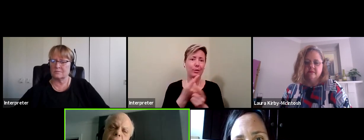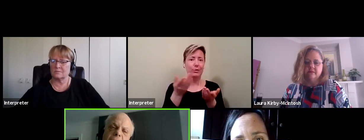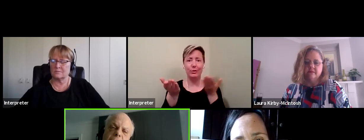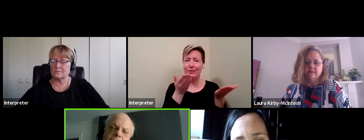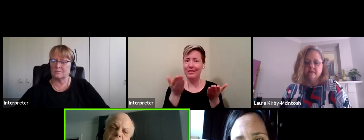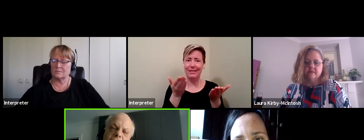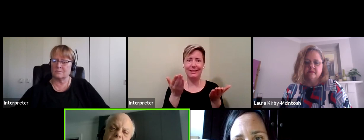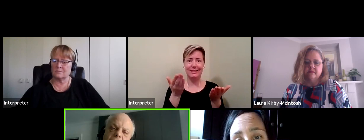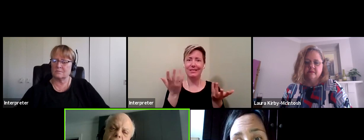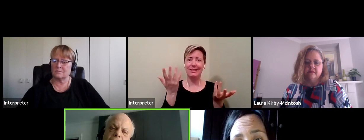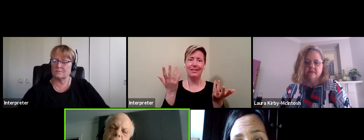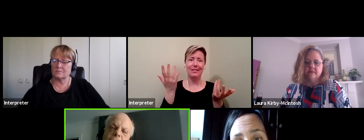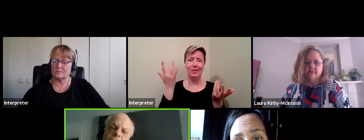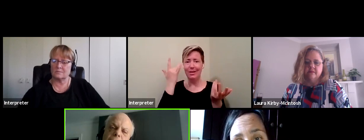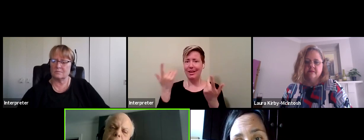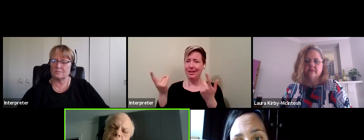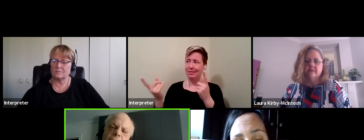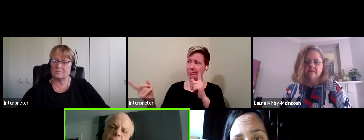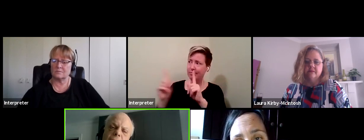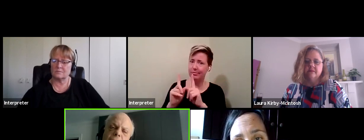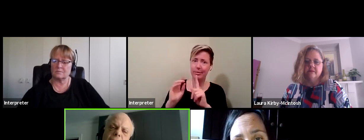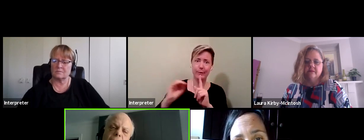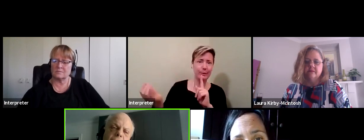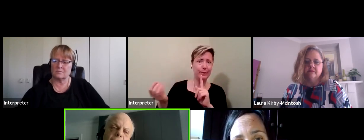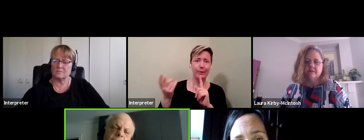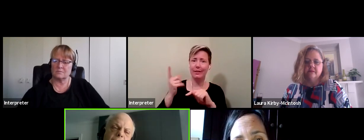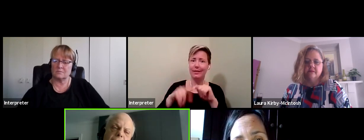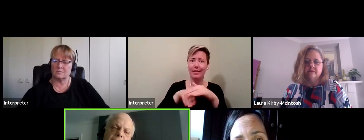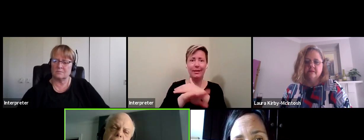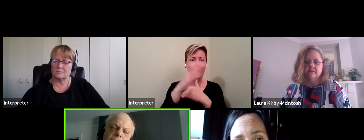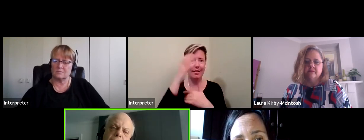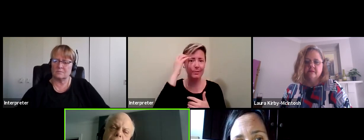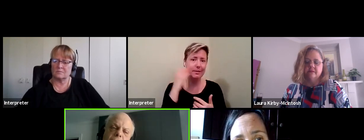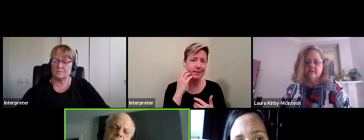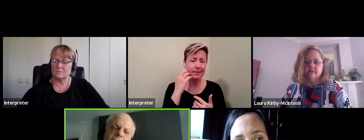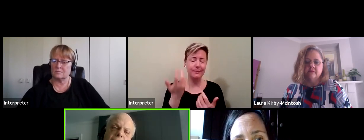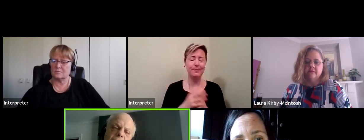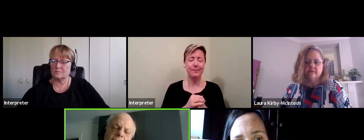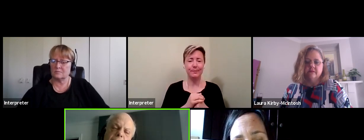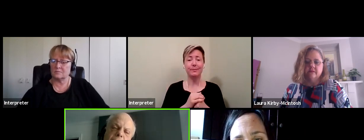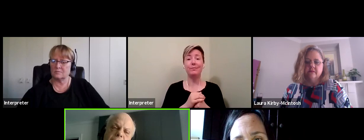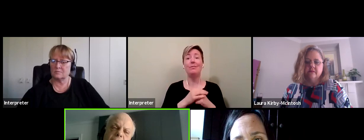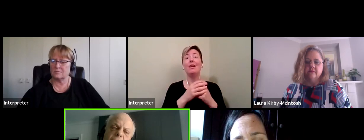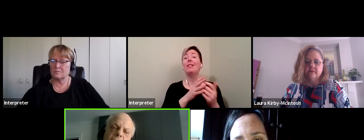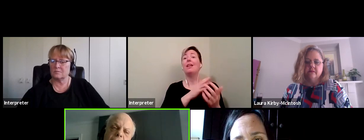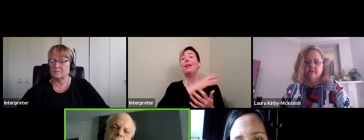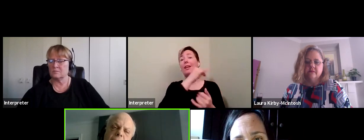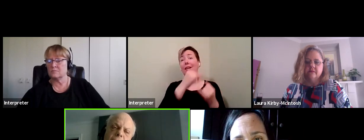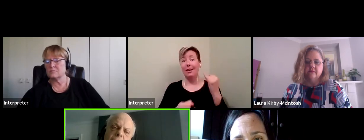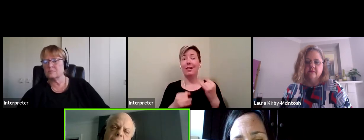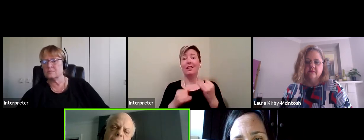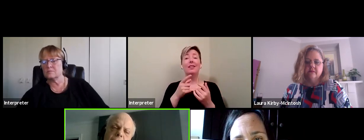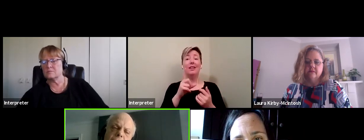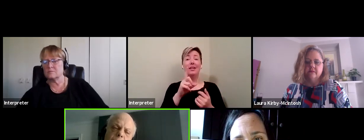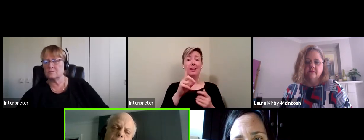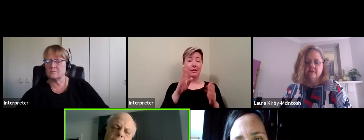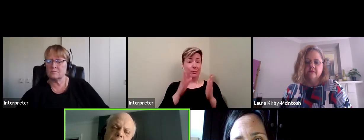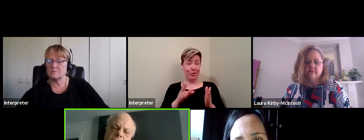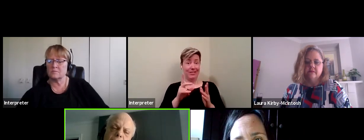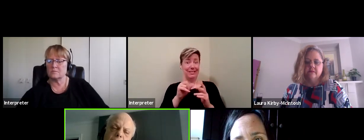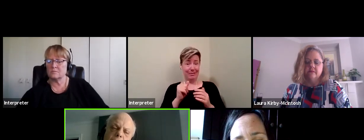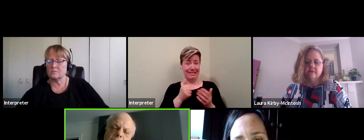if they've got them on hire. And then if as a result of all of that, they end up facing